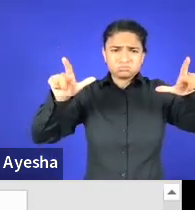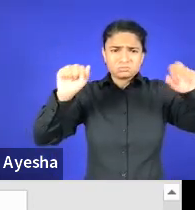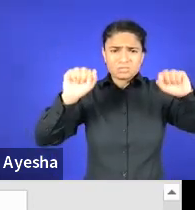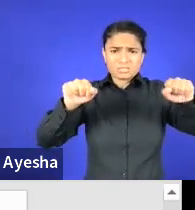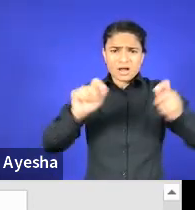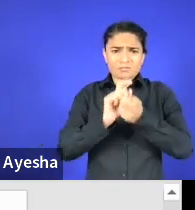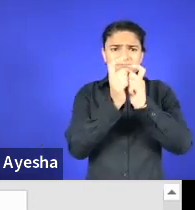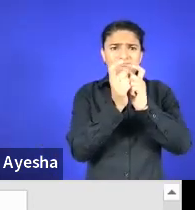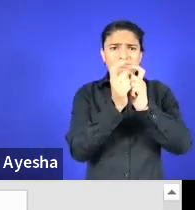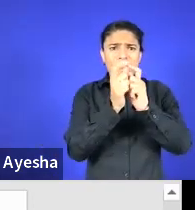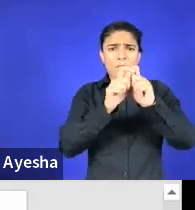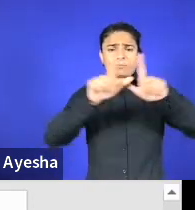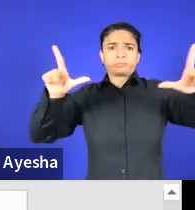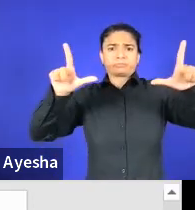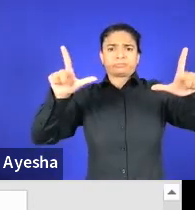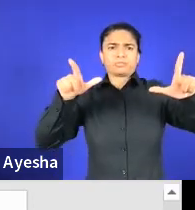So,